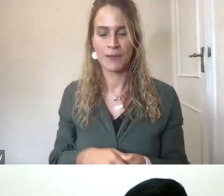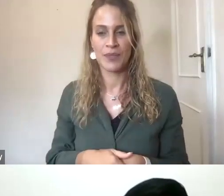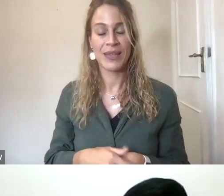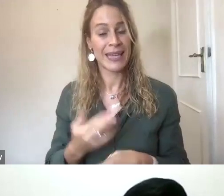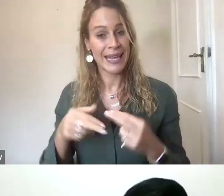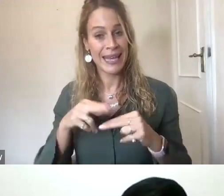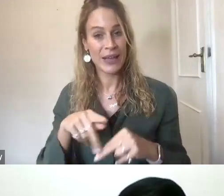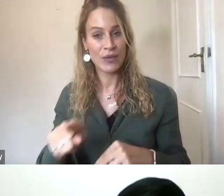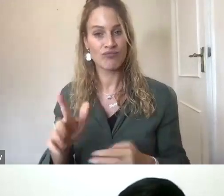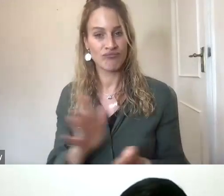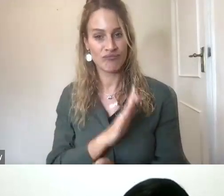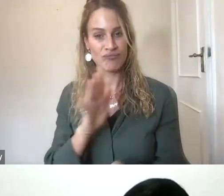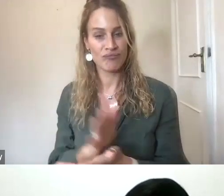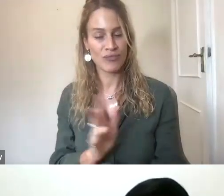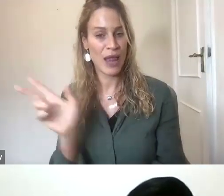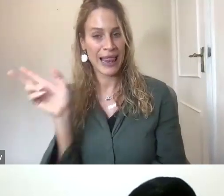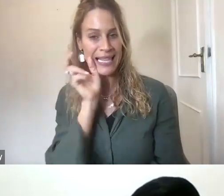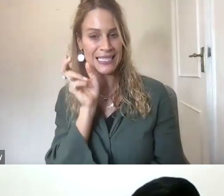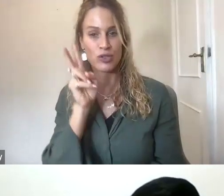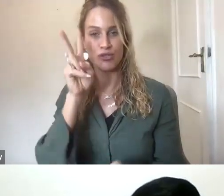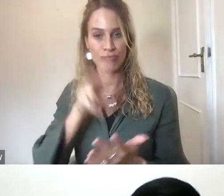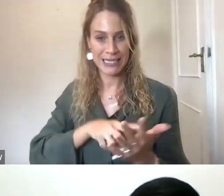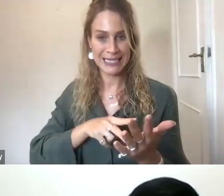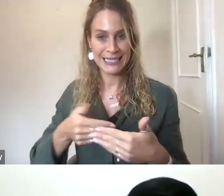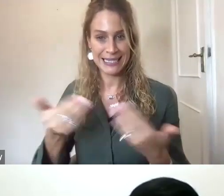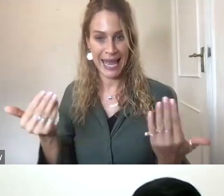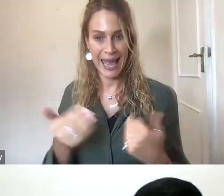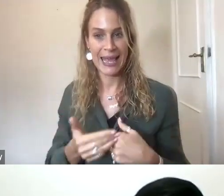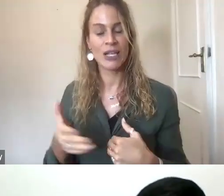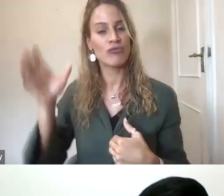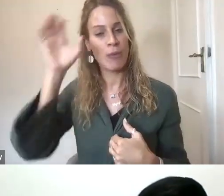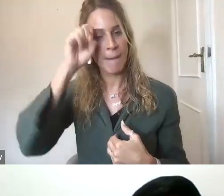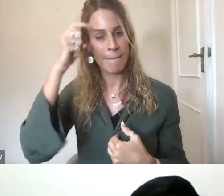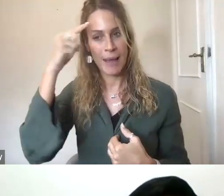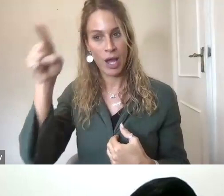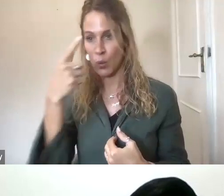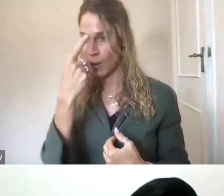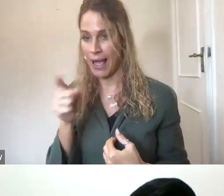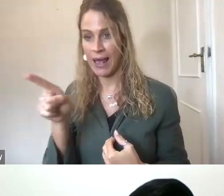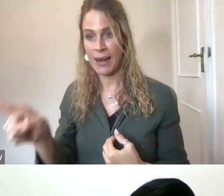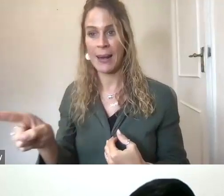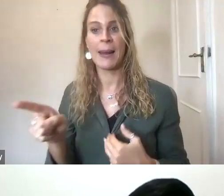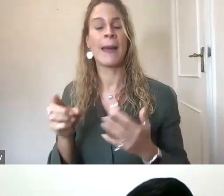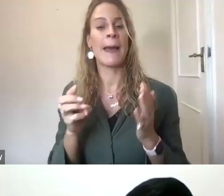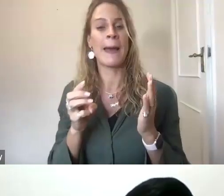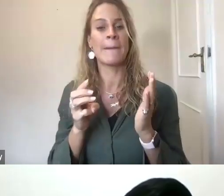enjoyed listening to our readings today, just a reminder that you can still